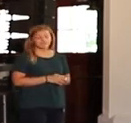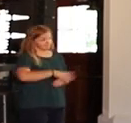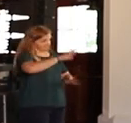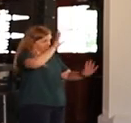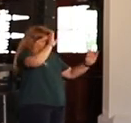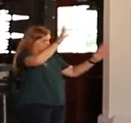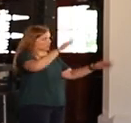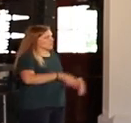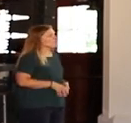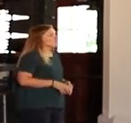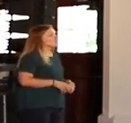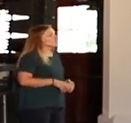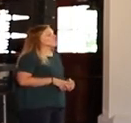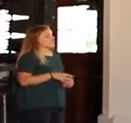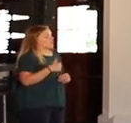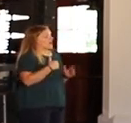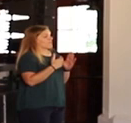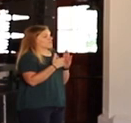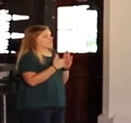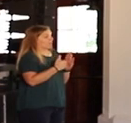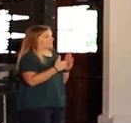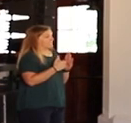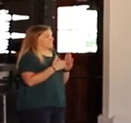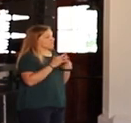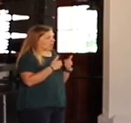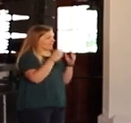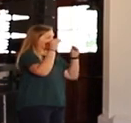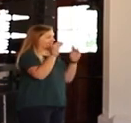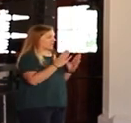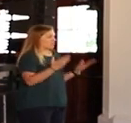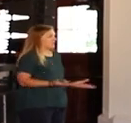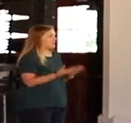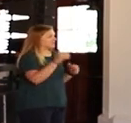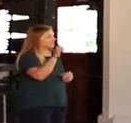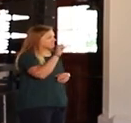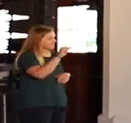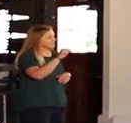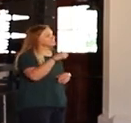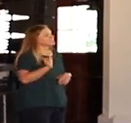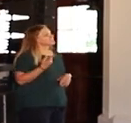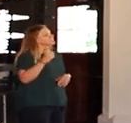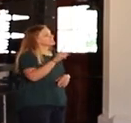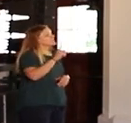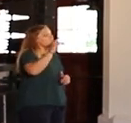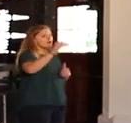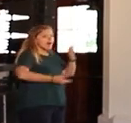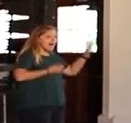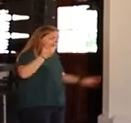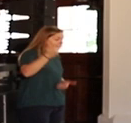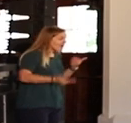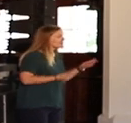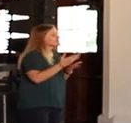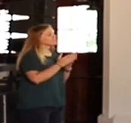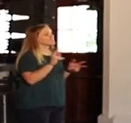Hello. So as a representative of the faculty here at Agnes Scott, I come to you with words of welcome, with